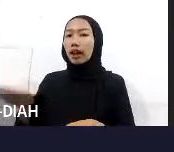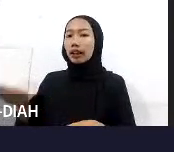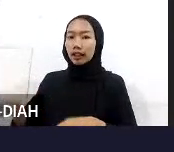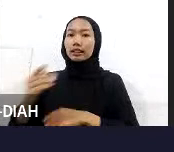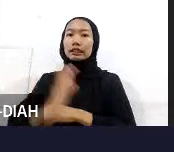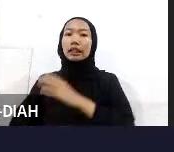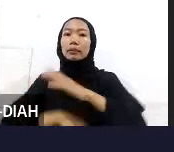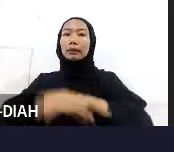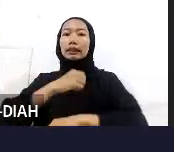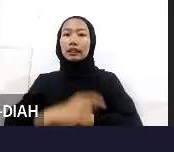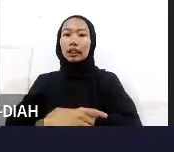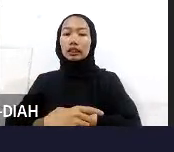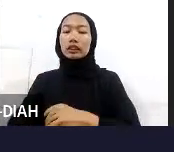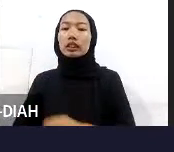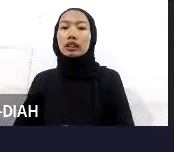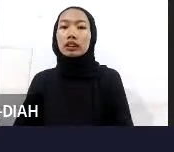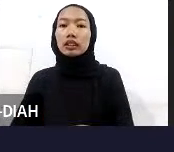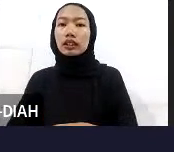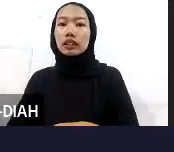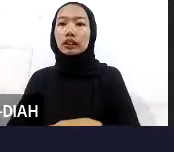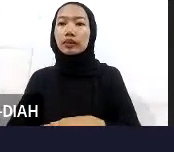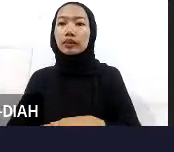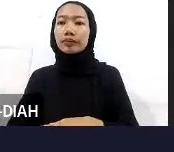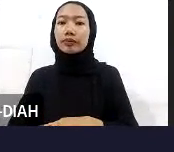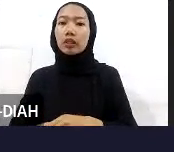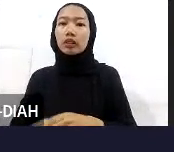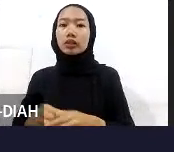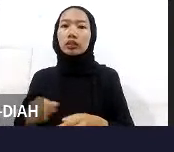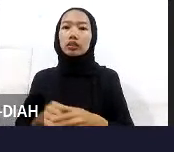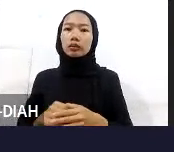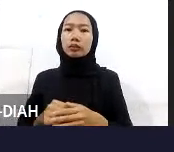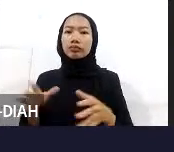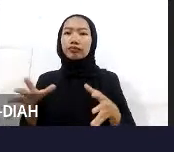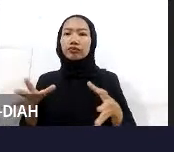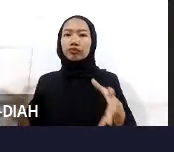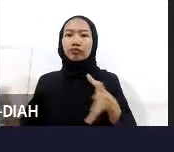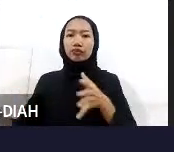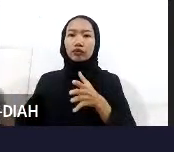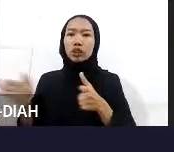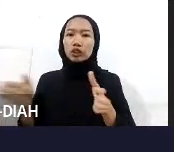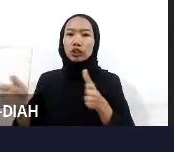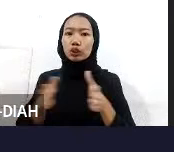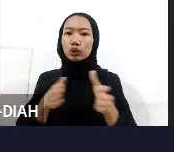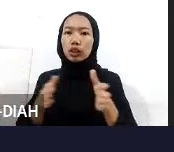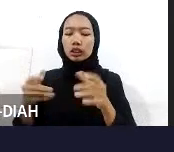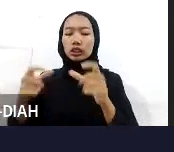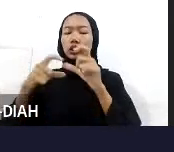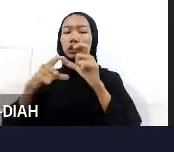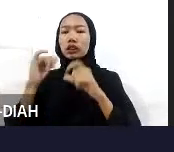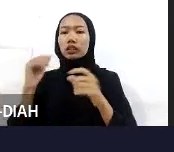life, an introduction into disability.